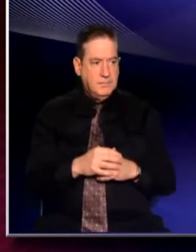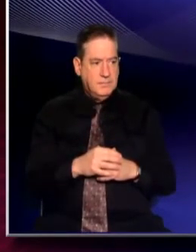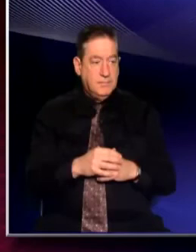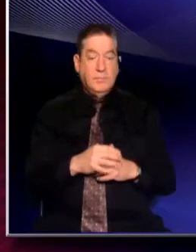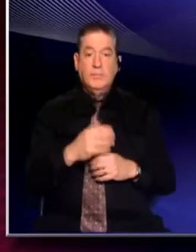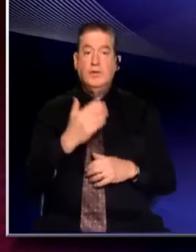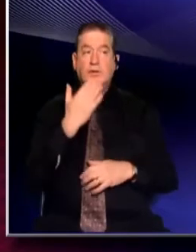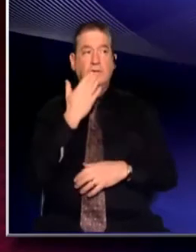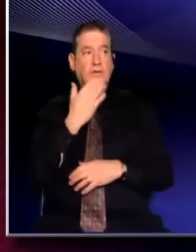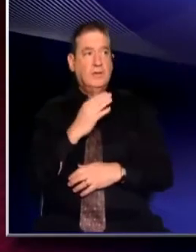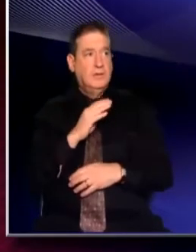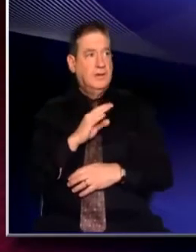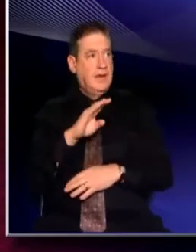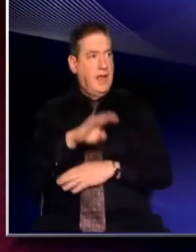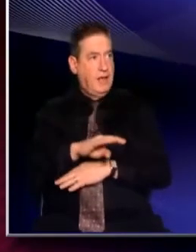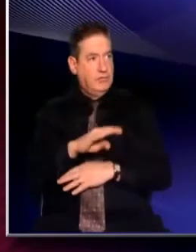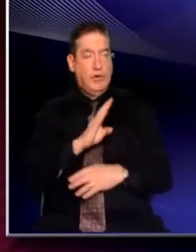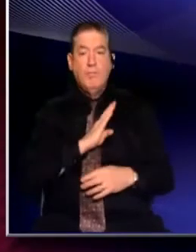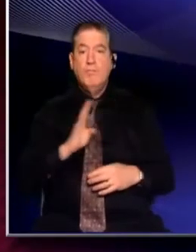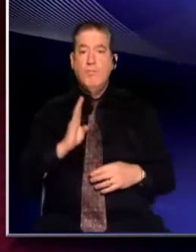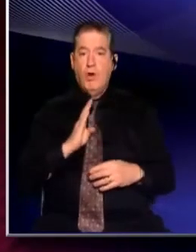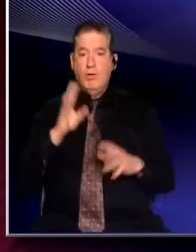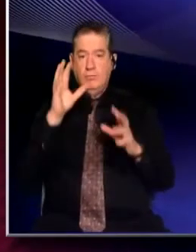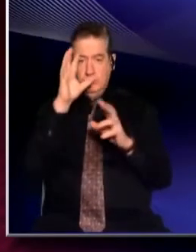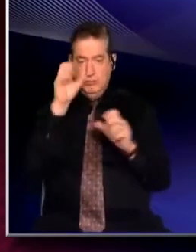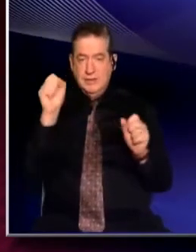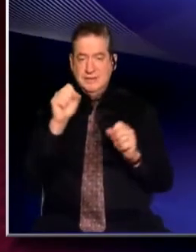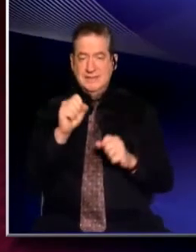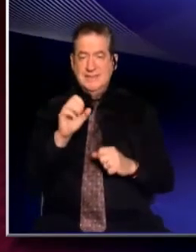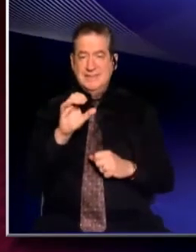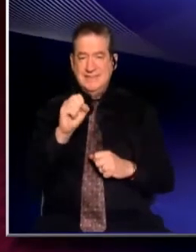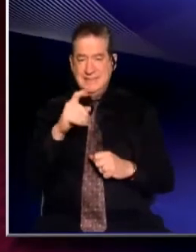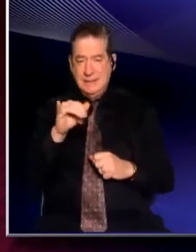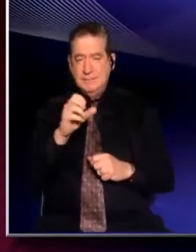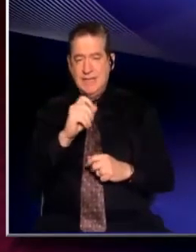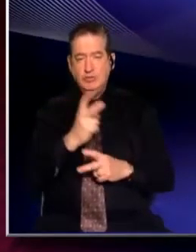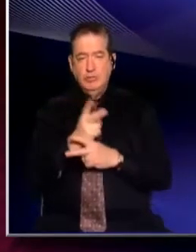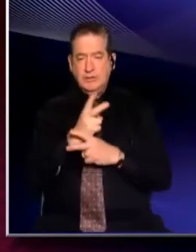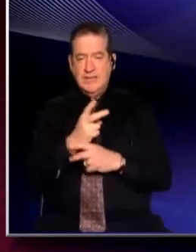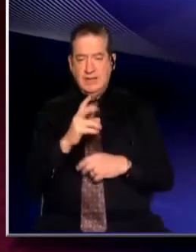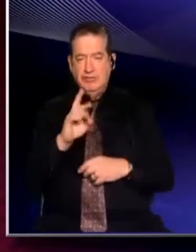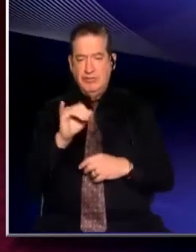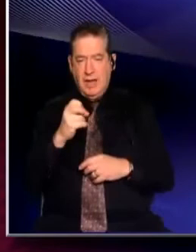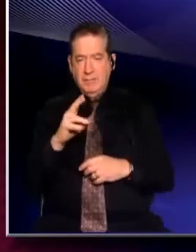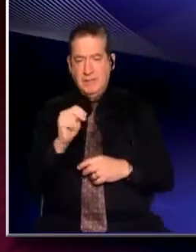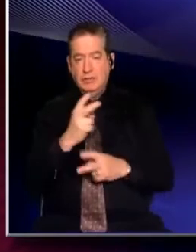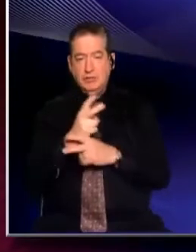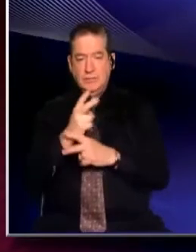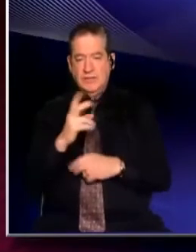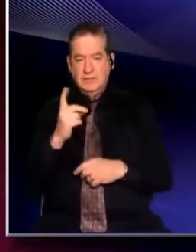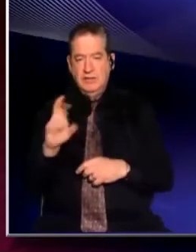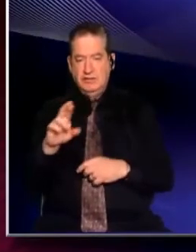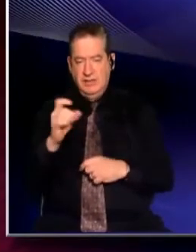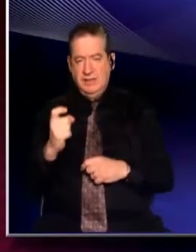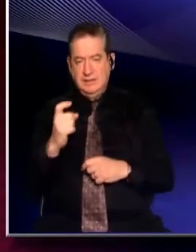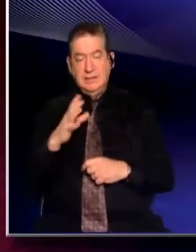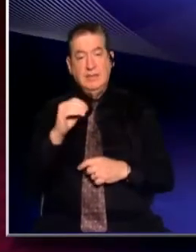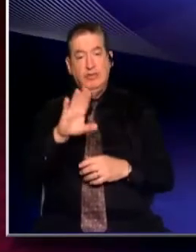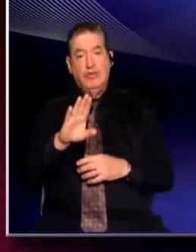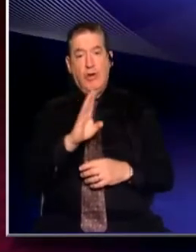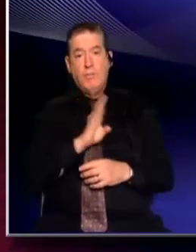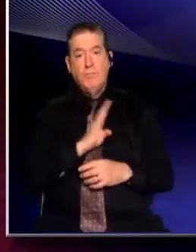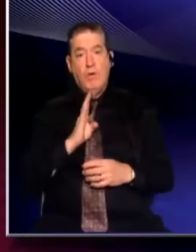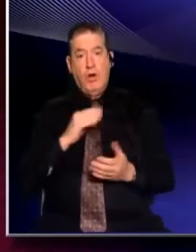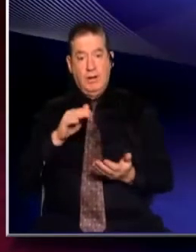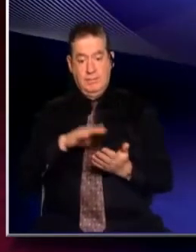Good afternoon, Board President Sims, members of the board, Superintendent Reichman, and Assistant Superintendent Dr. Rex. In your board packet